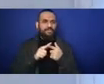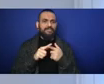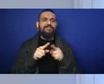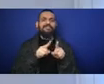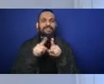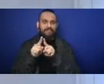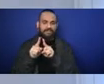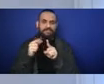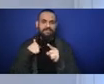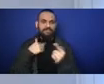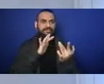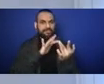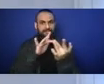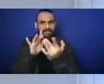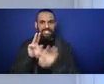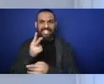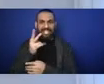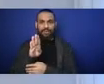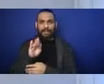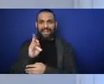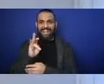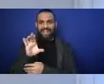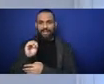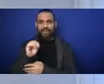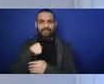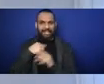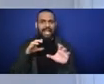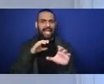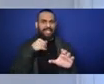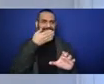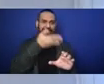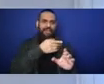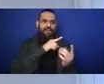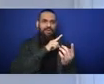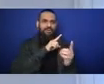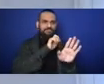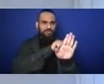COVID Stanton COVID clinic is taking